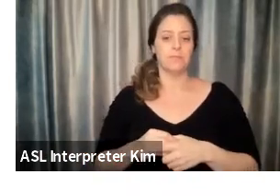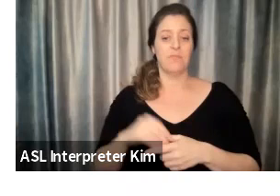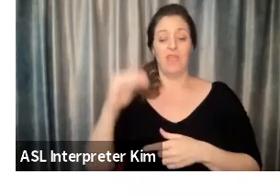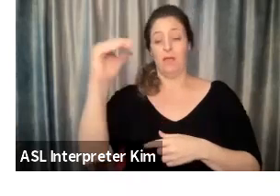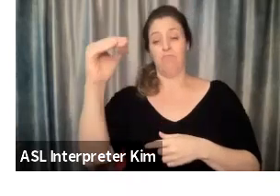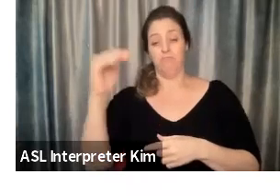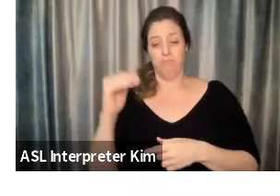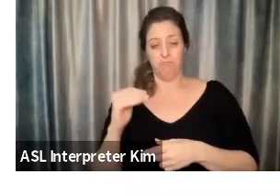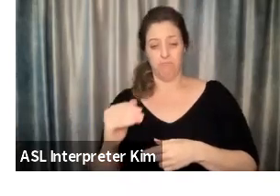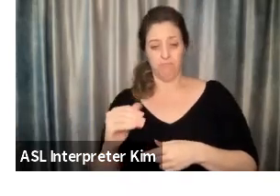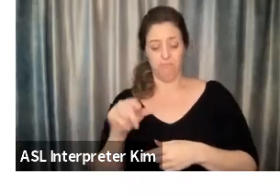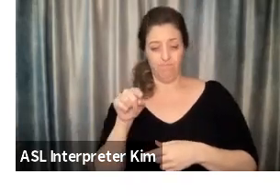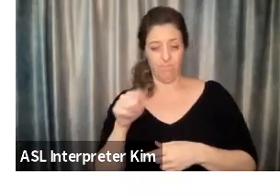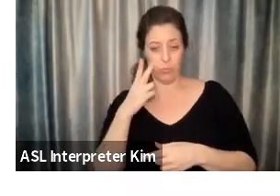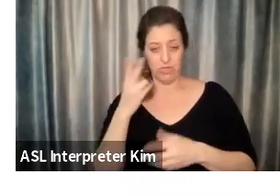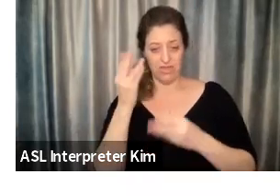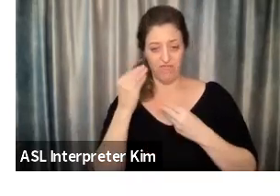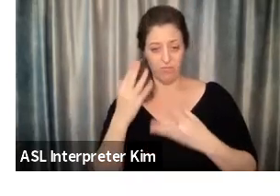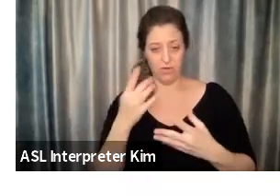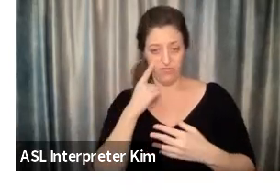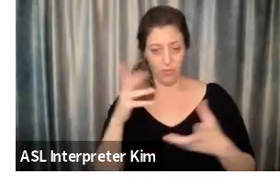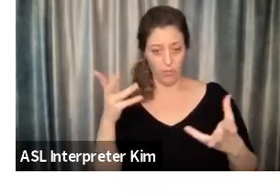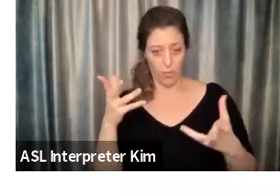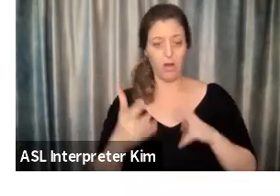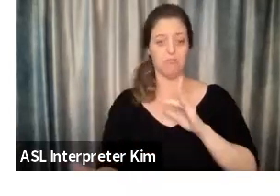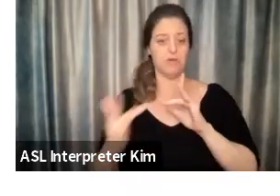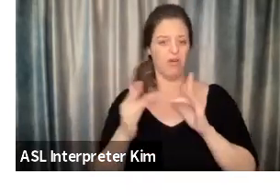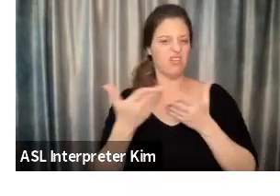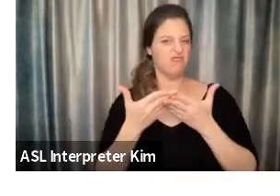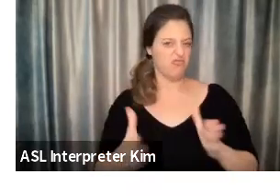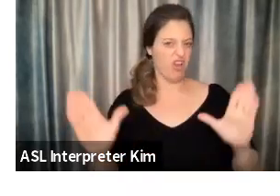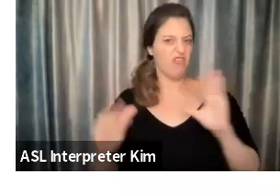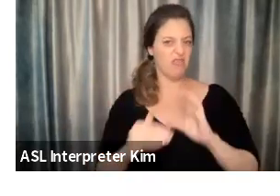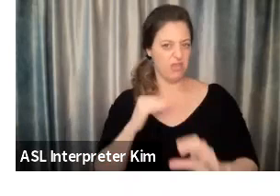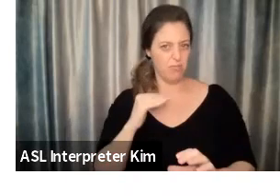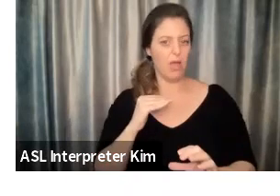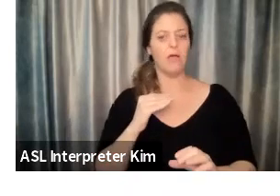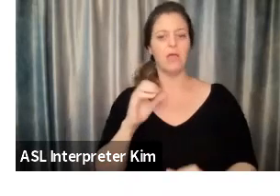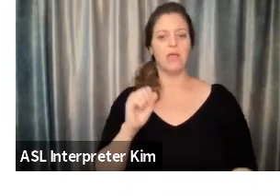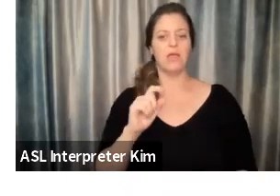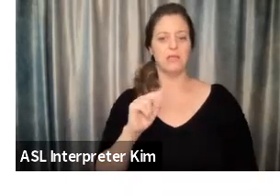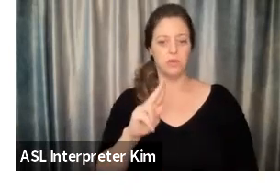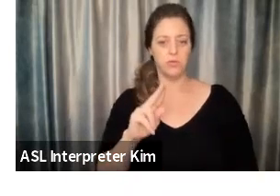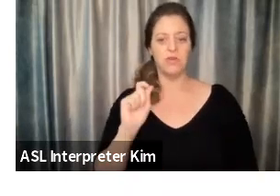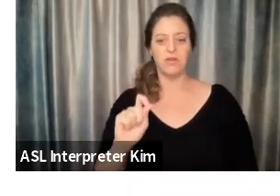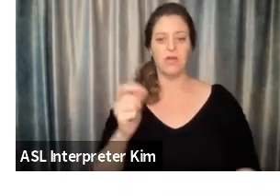information for where you can reach us if you have any questions, as to